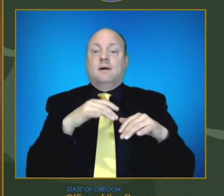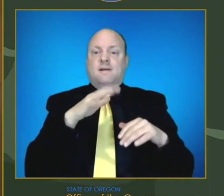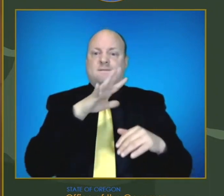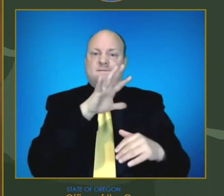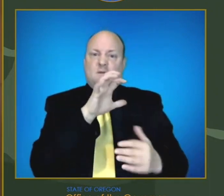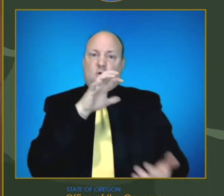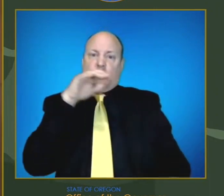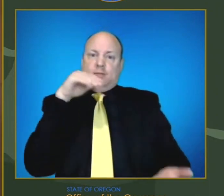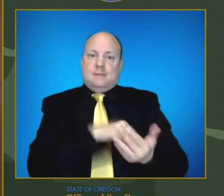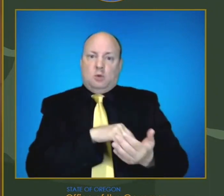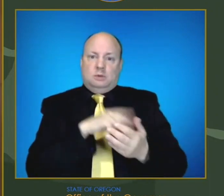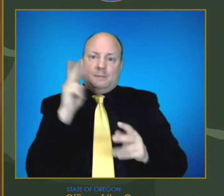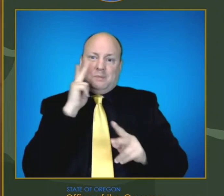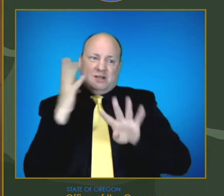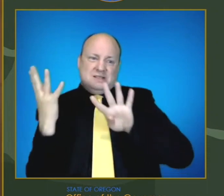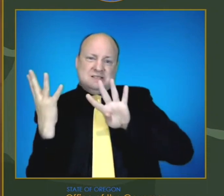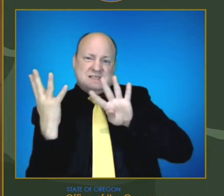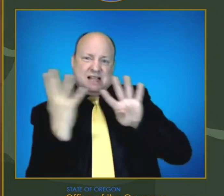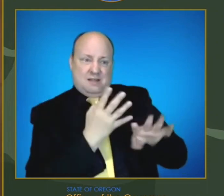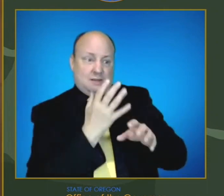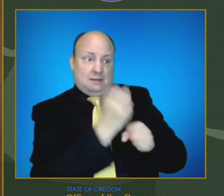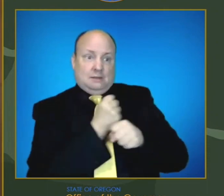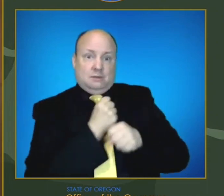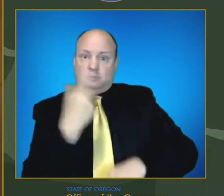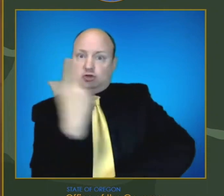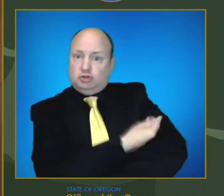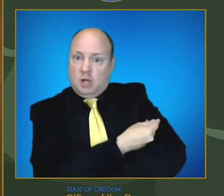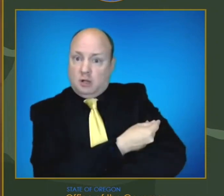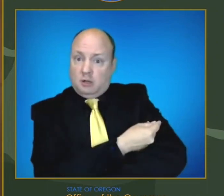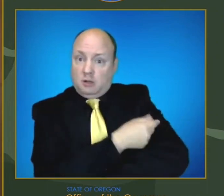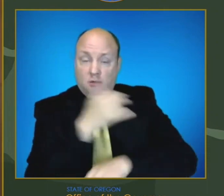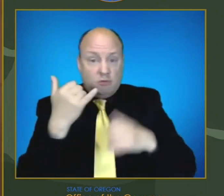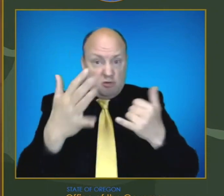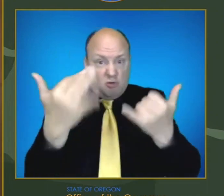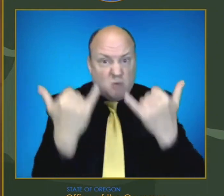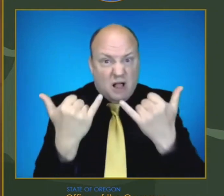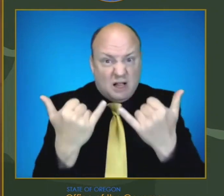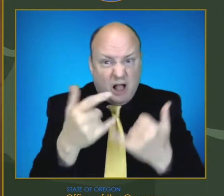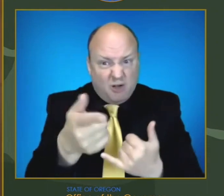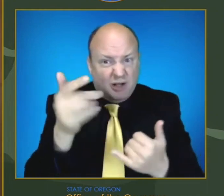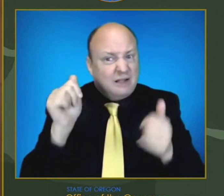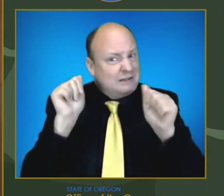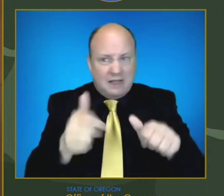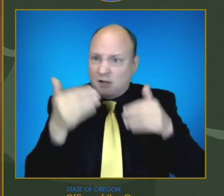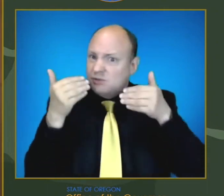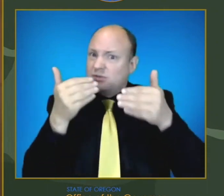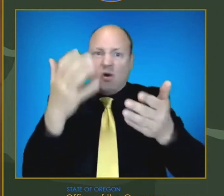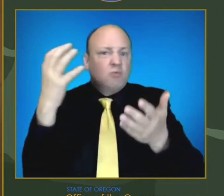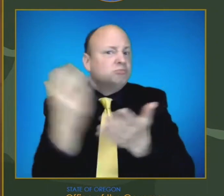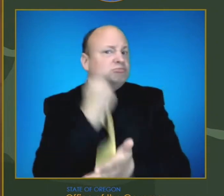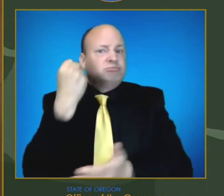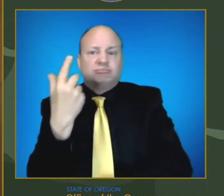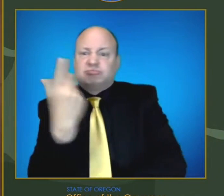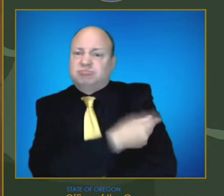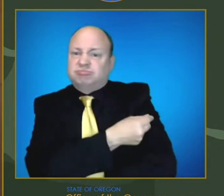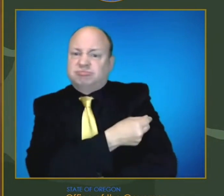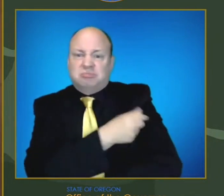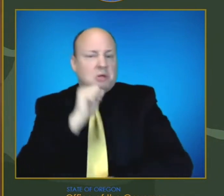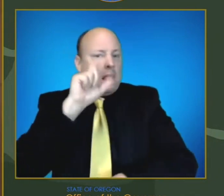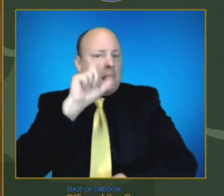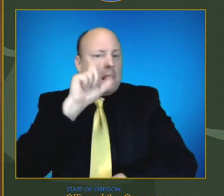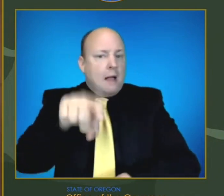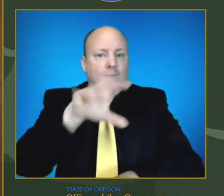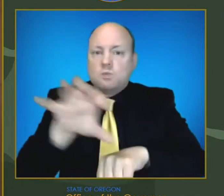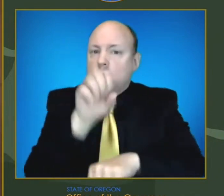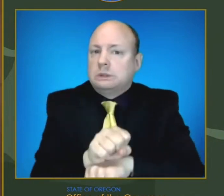can walk in and get a vaccine even without an appointment. If you still have questions about getting